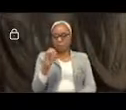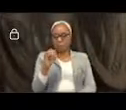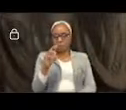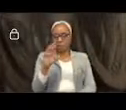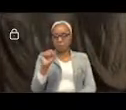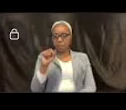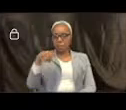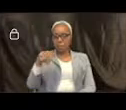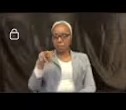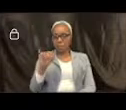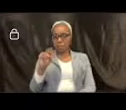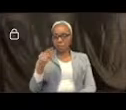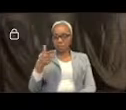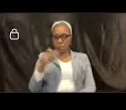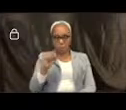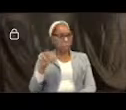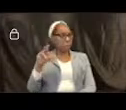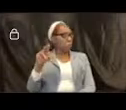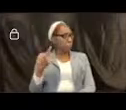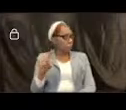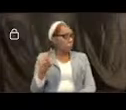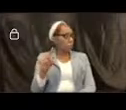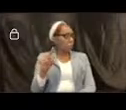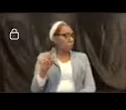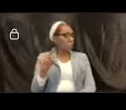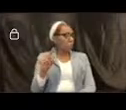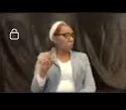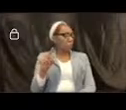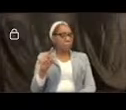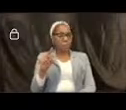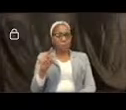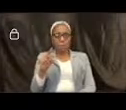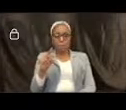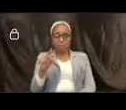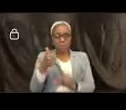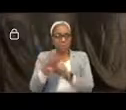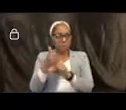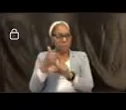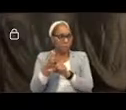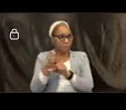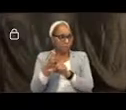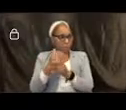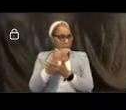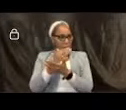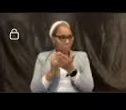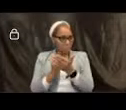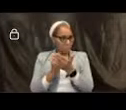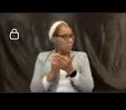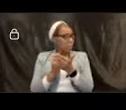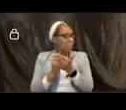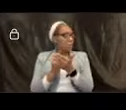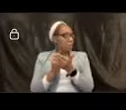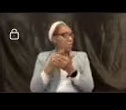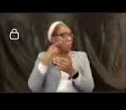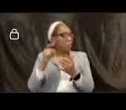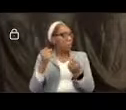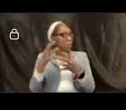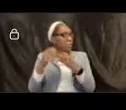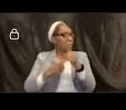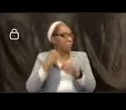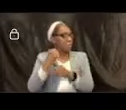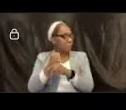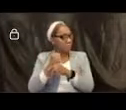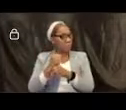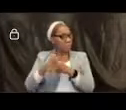Road. This is it's part of Little Rock that's been partially developed for many years. It was annexed into